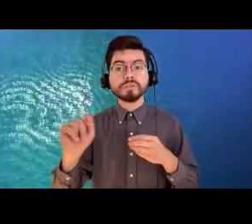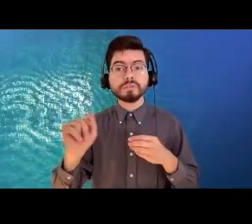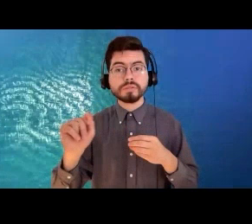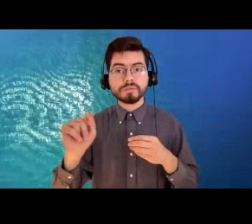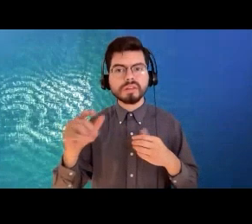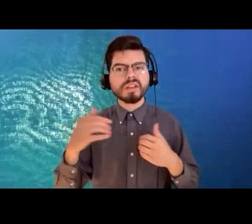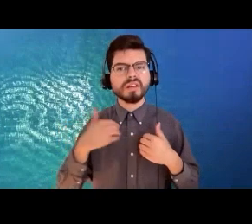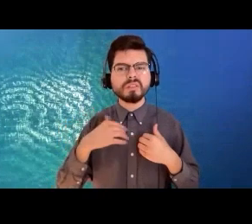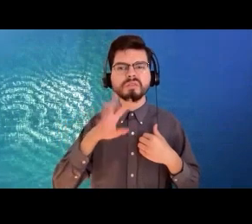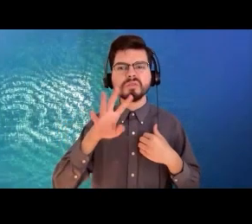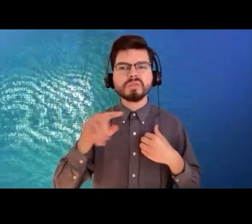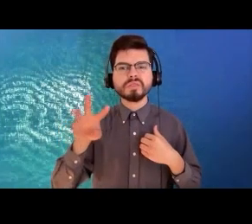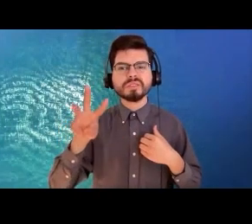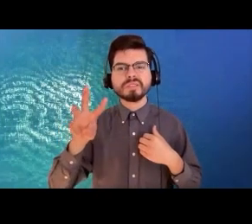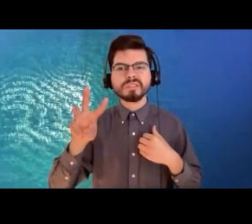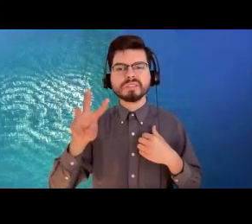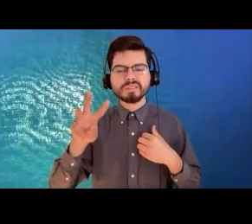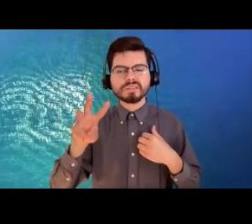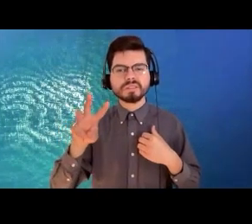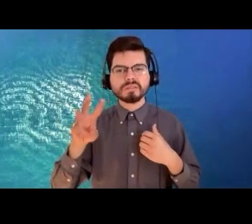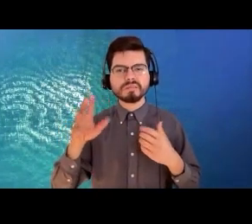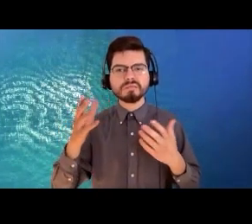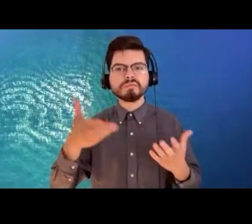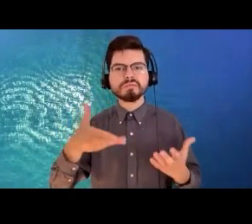locations proposed for that corridor.